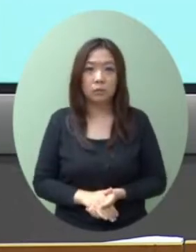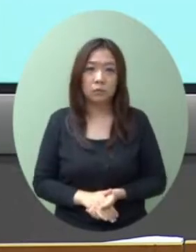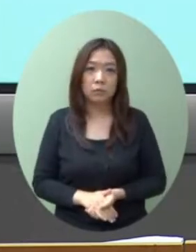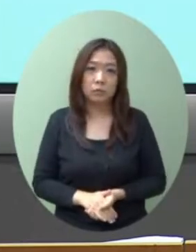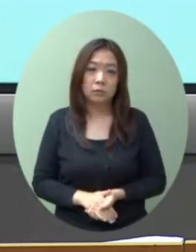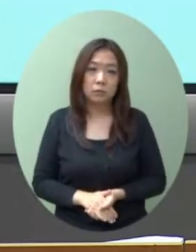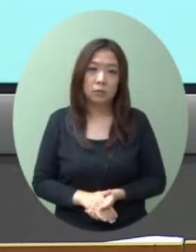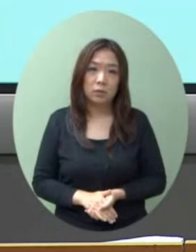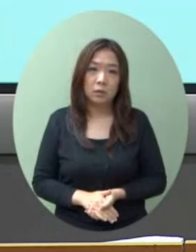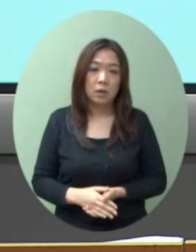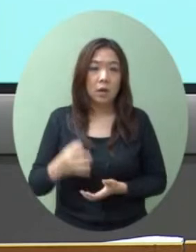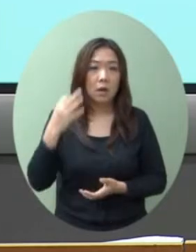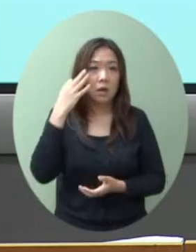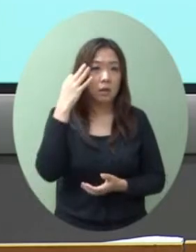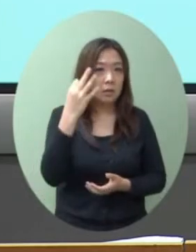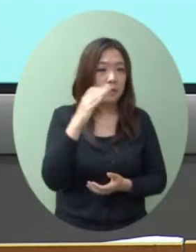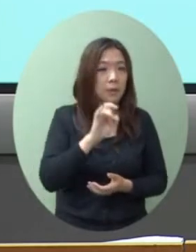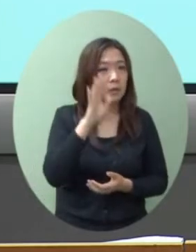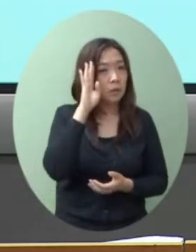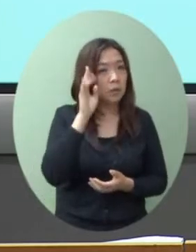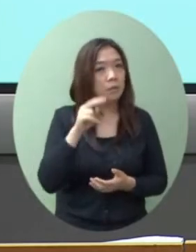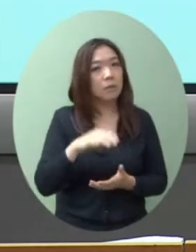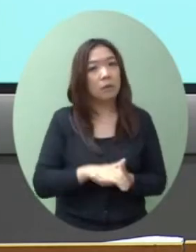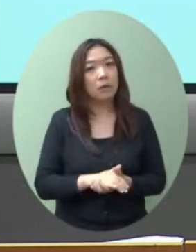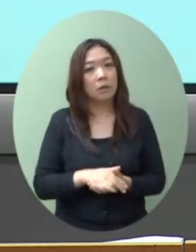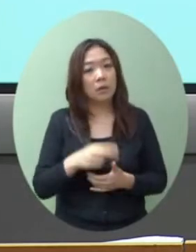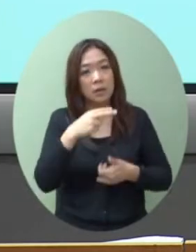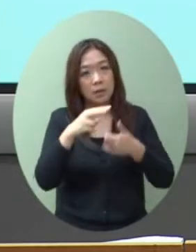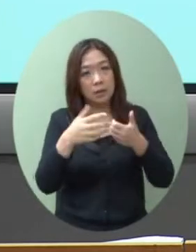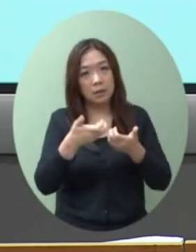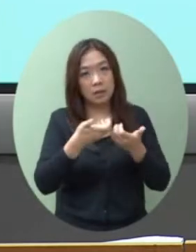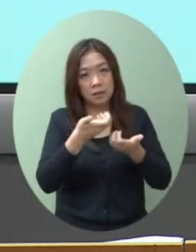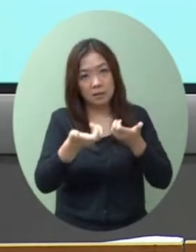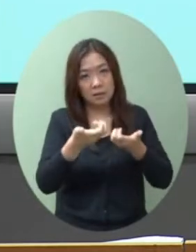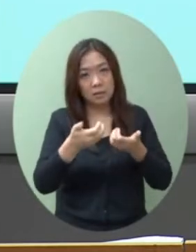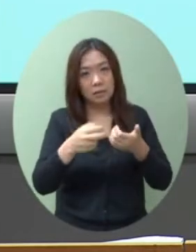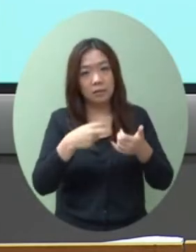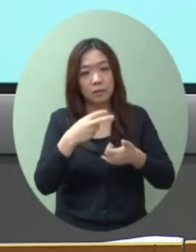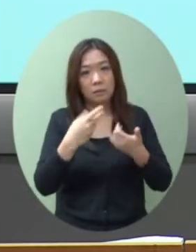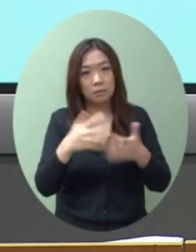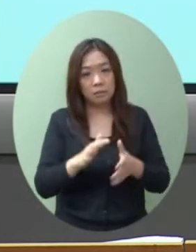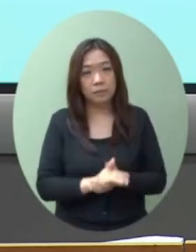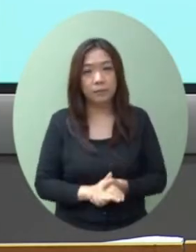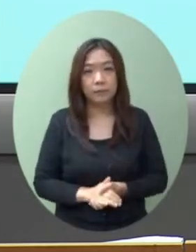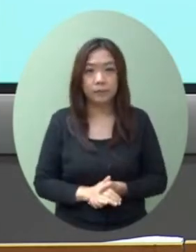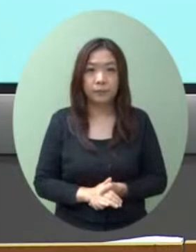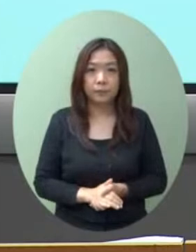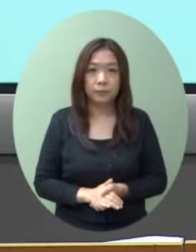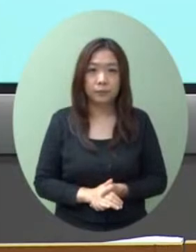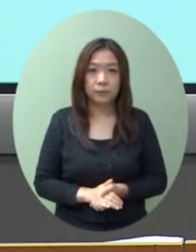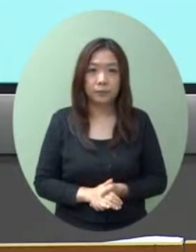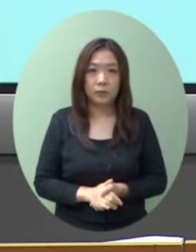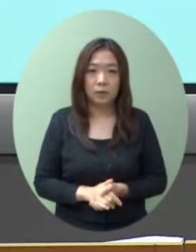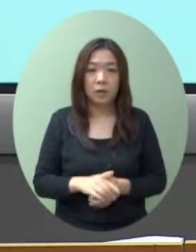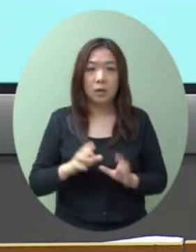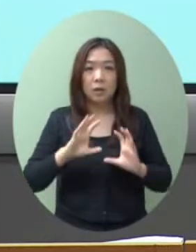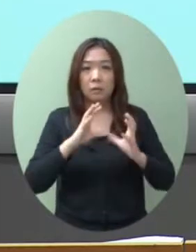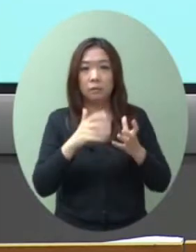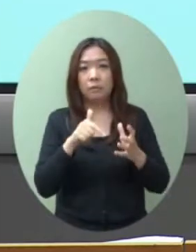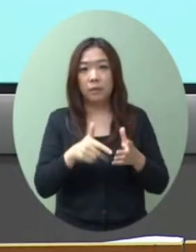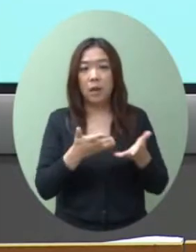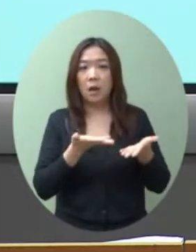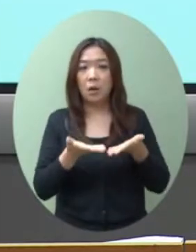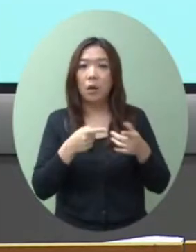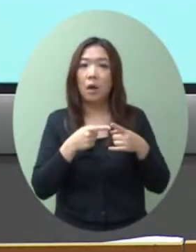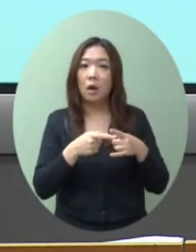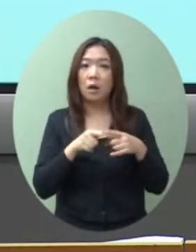imported cases and stop them from entering the community. What I'd like to emphasize is that